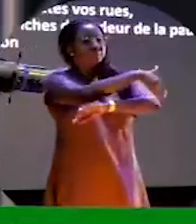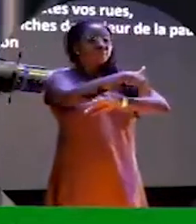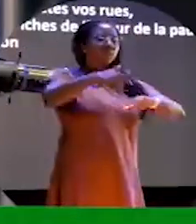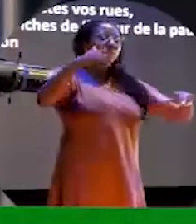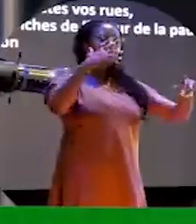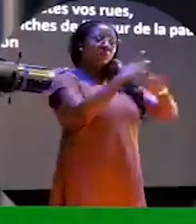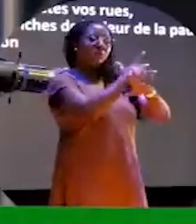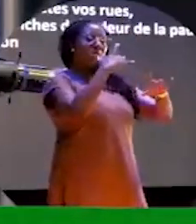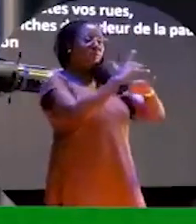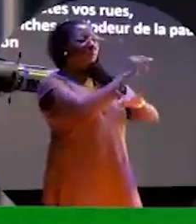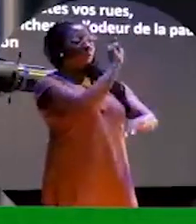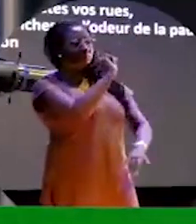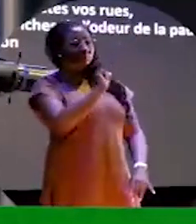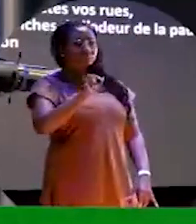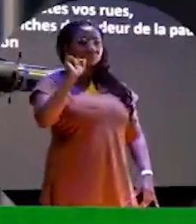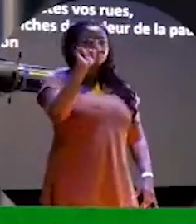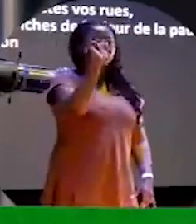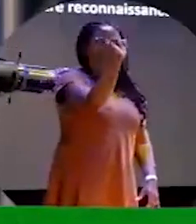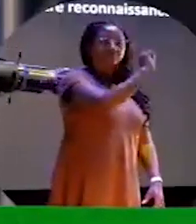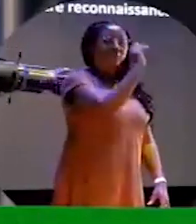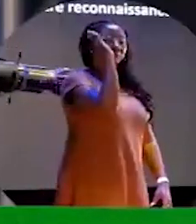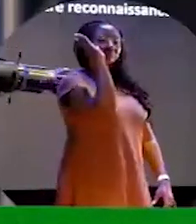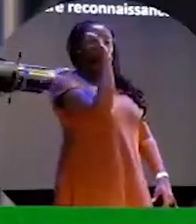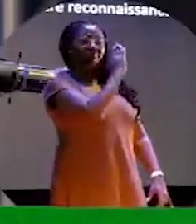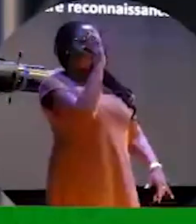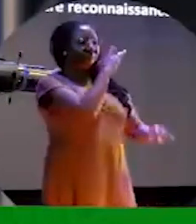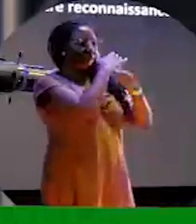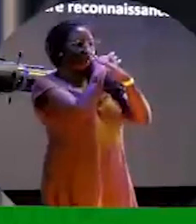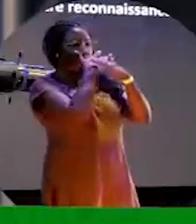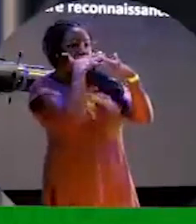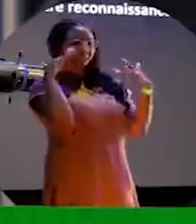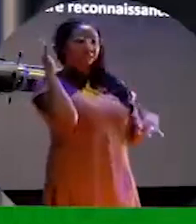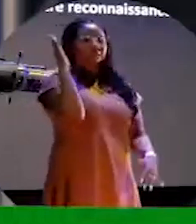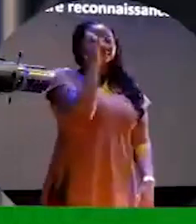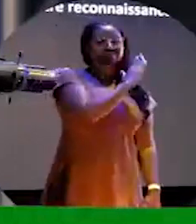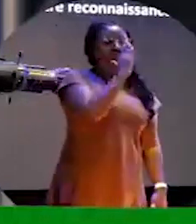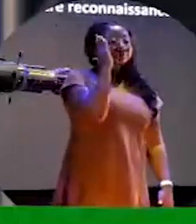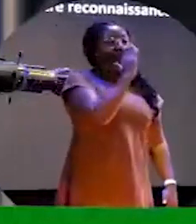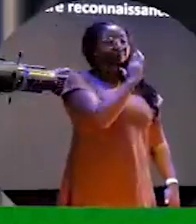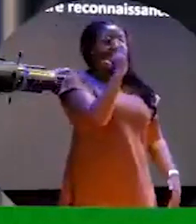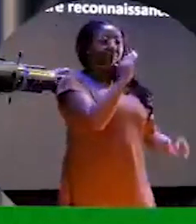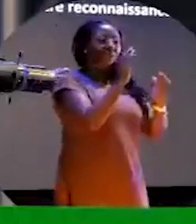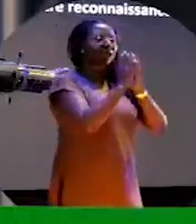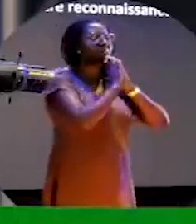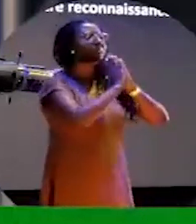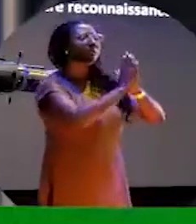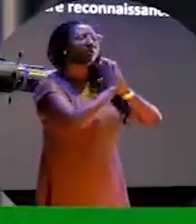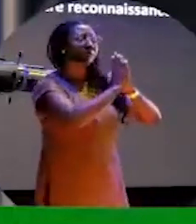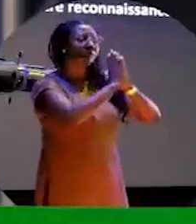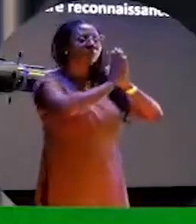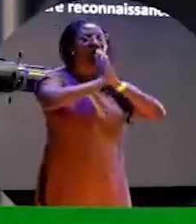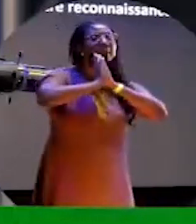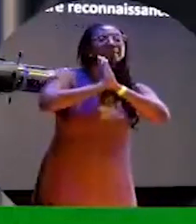of decaying poverty. The hungry thirst for repentance. Their bowls cry out for